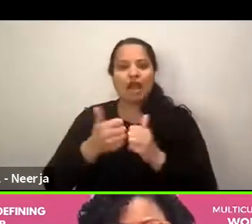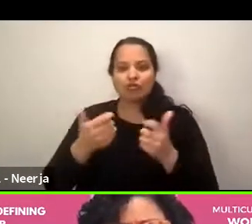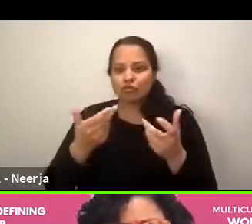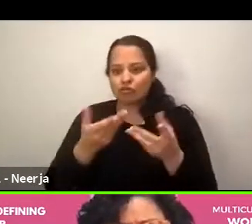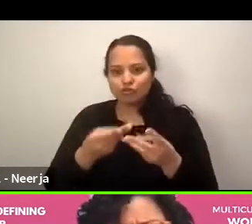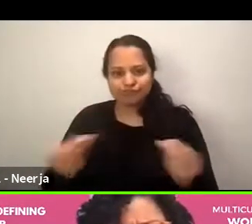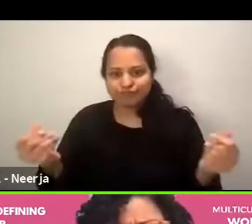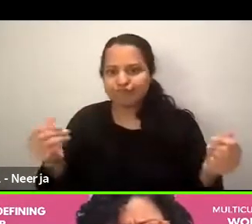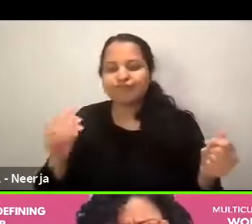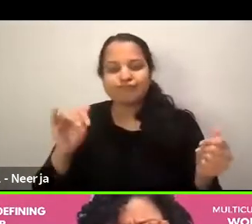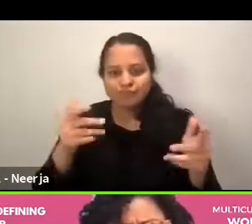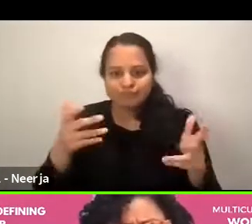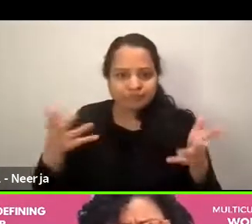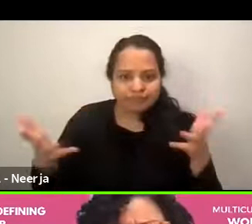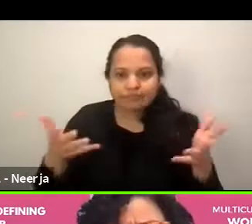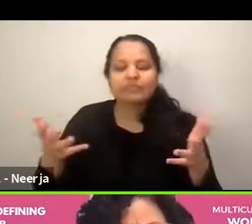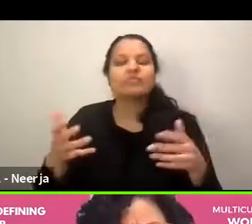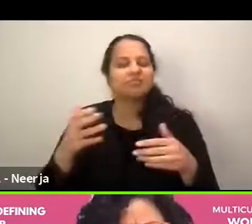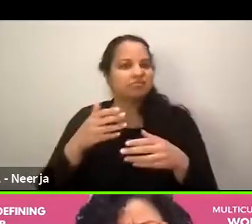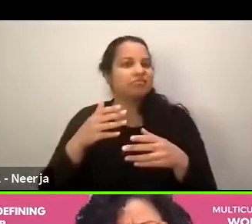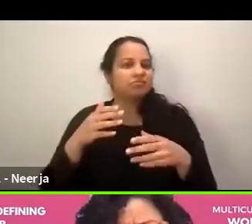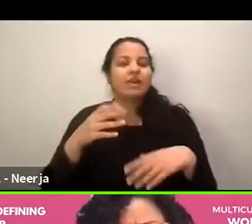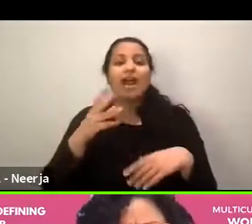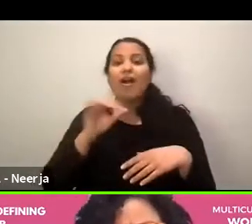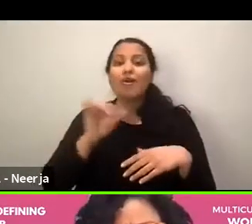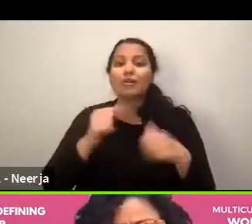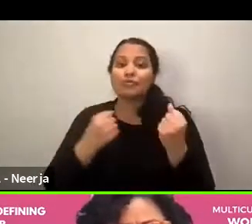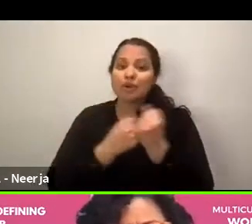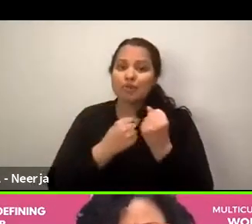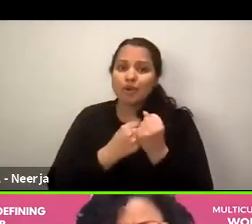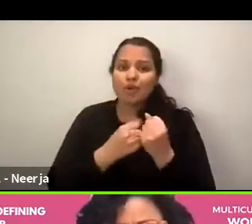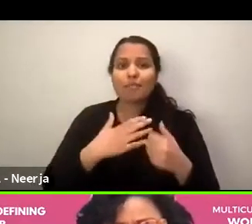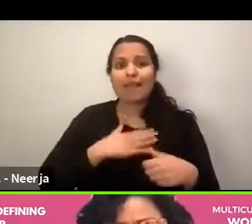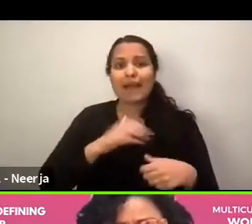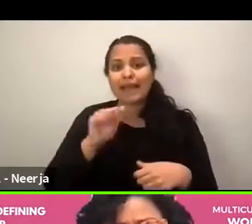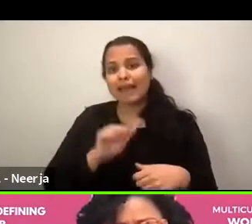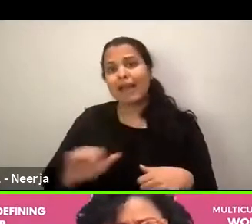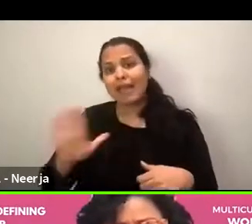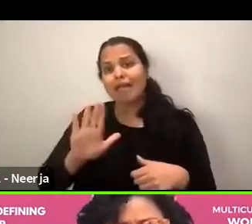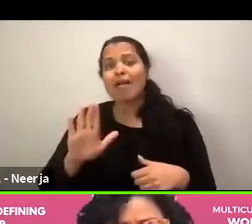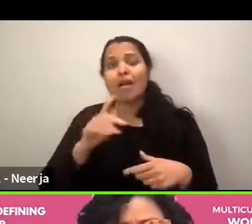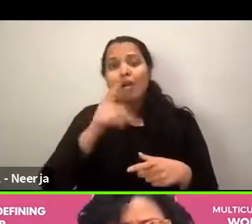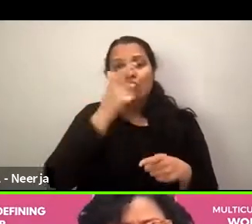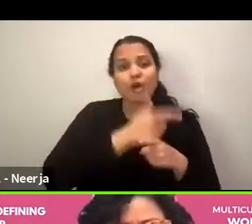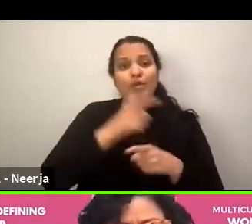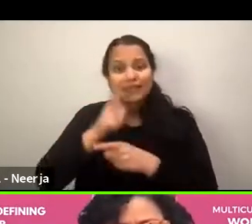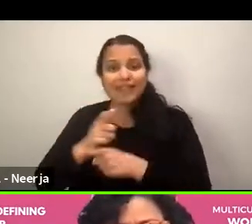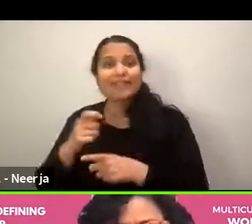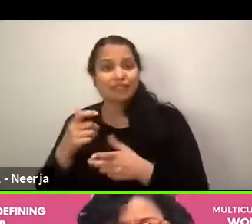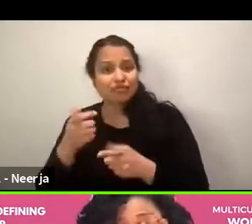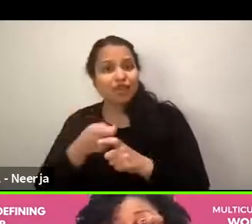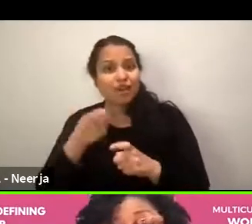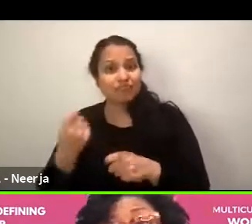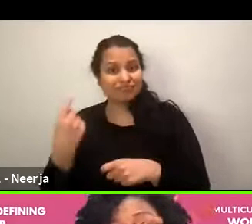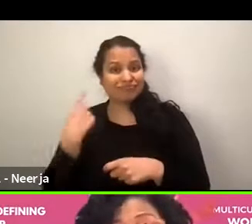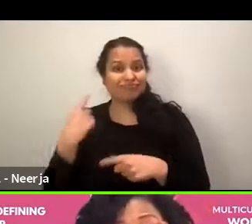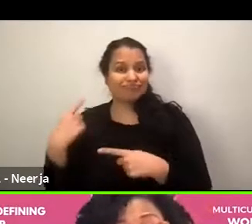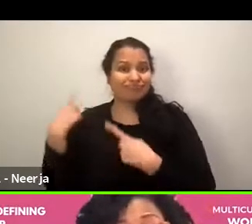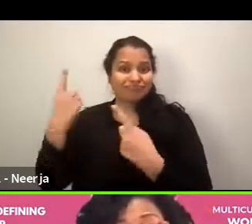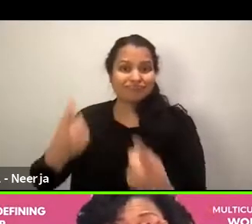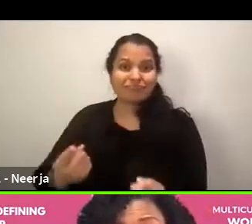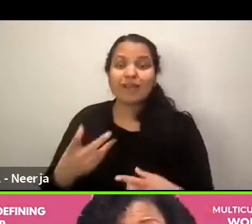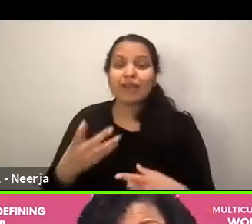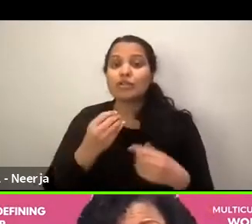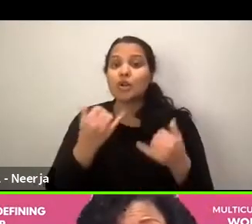and supporting my Asian brothers and sisters from last year, right? So we as a collective society are just now